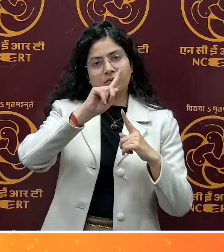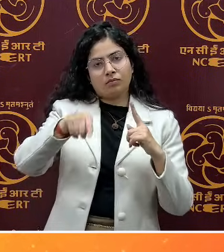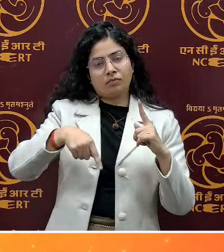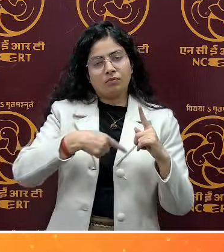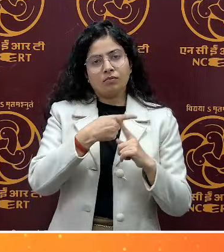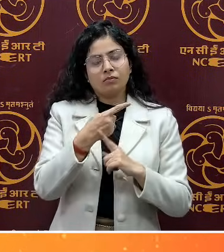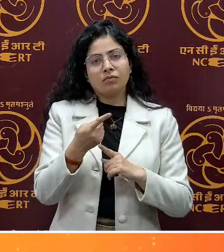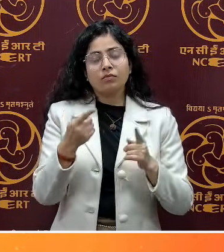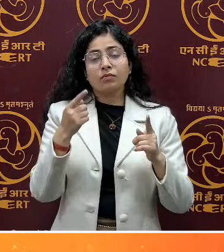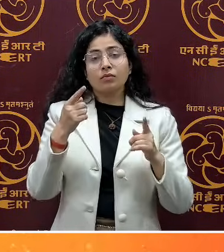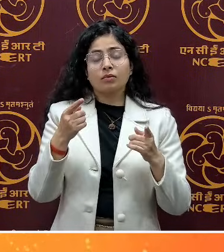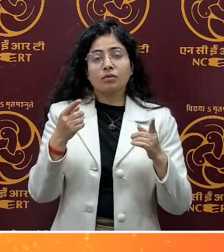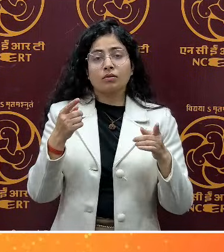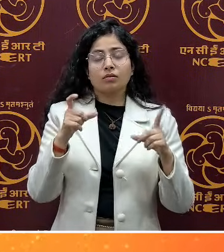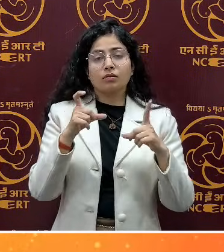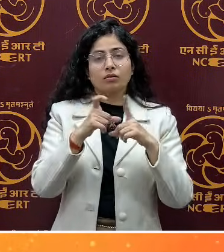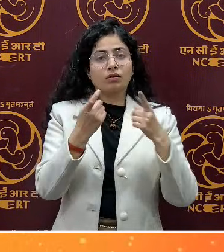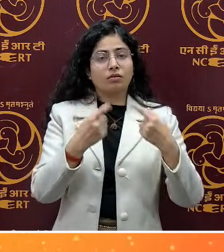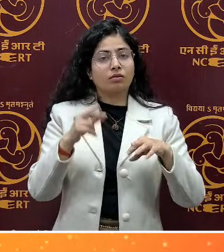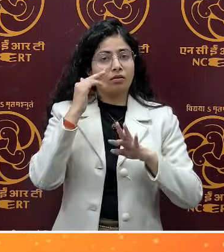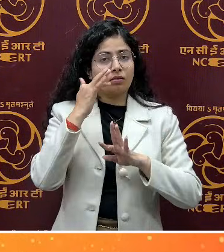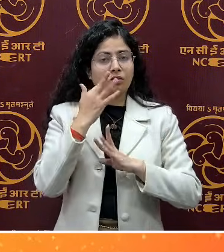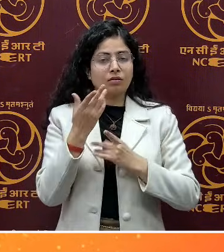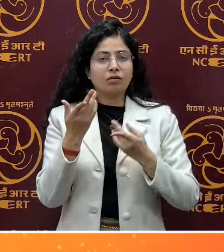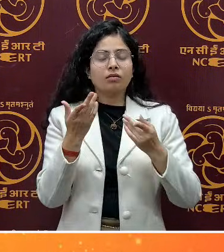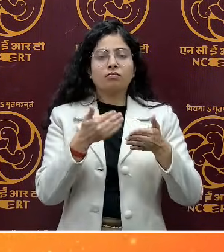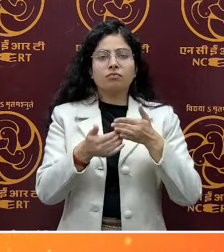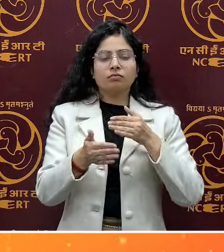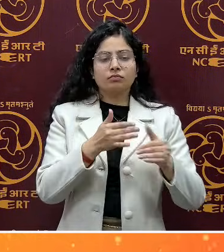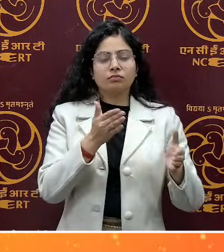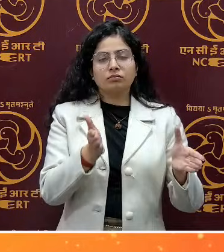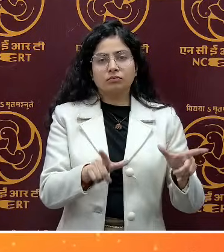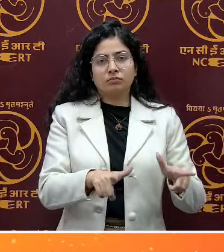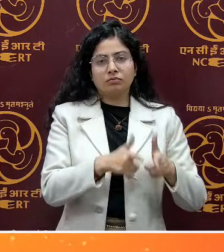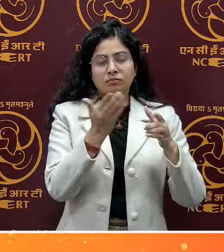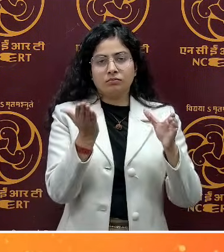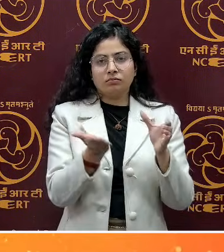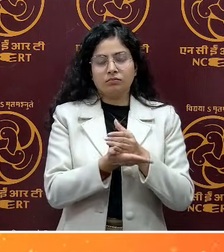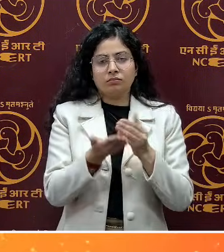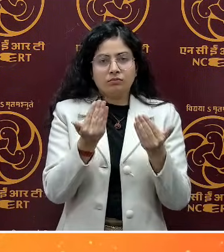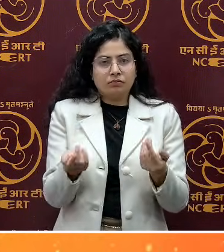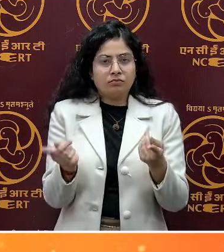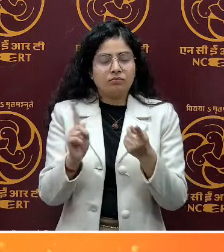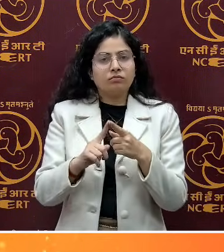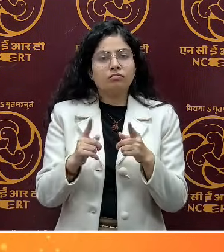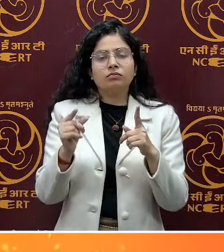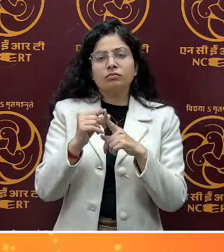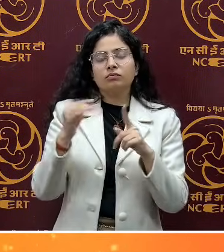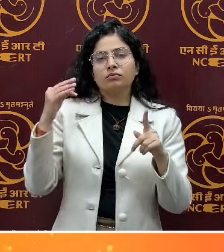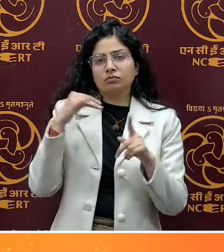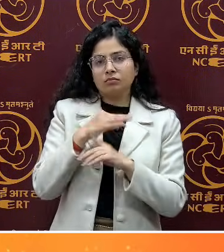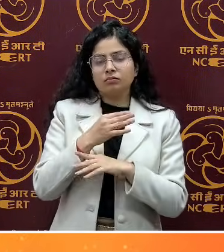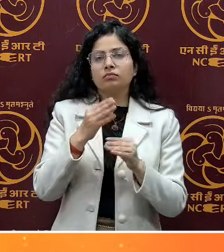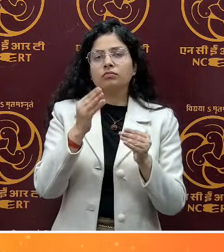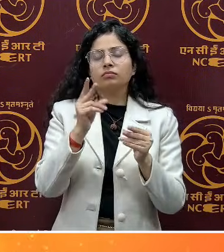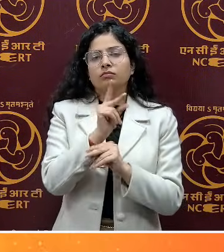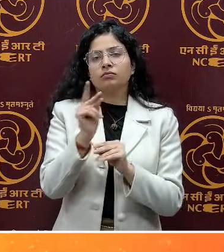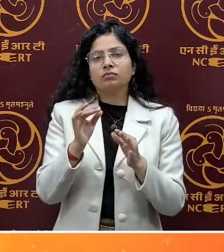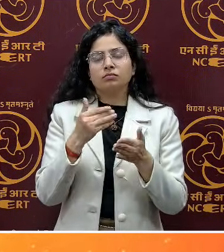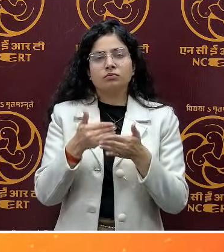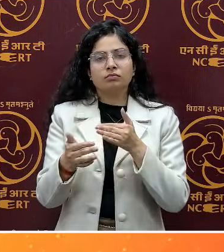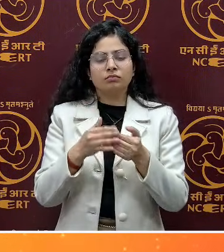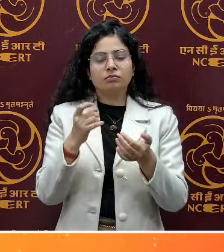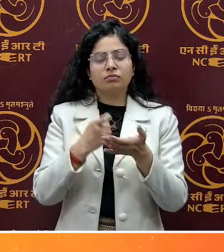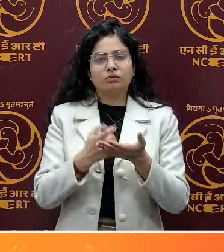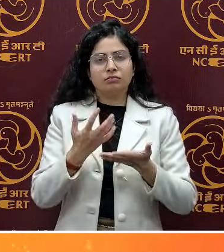also in danger because of the deforestation that is being occurred, the pollution and the over exploitation of